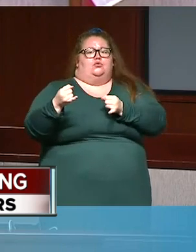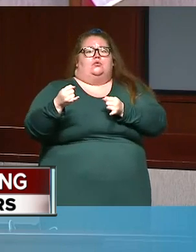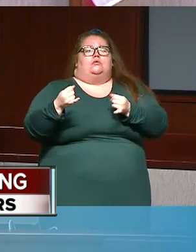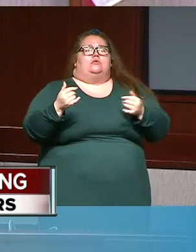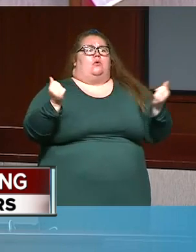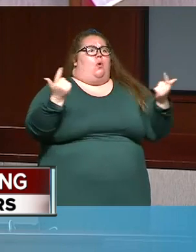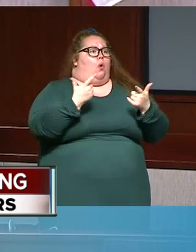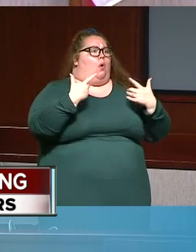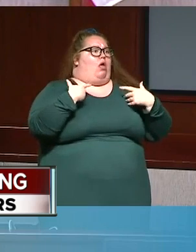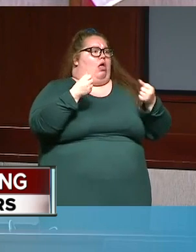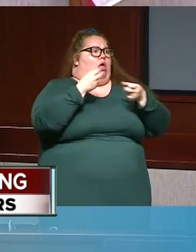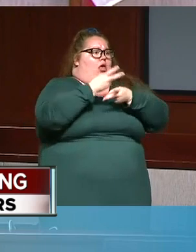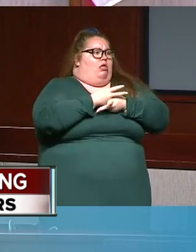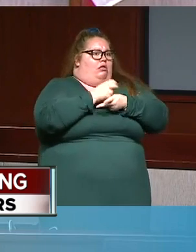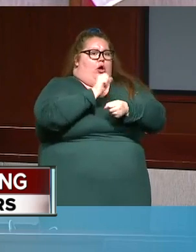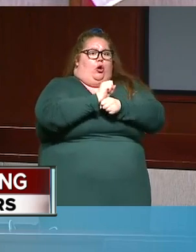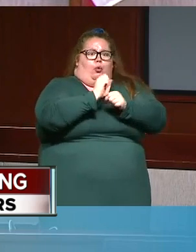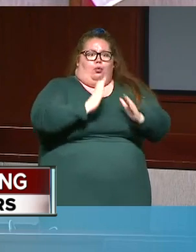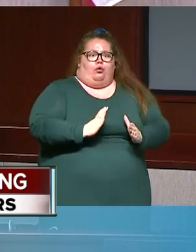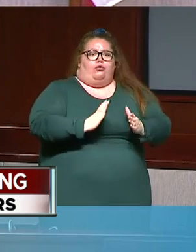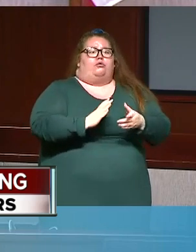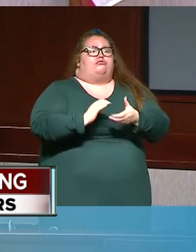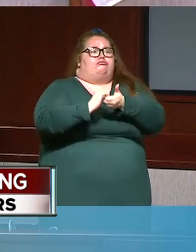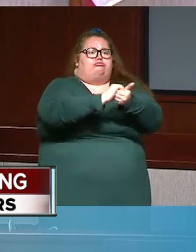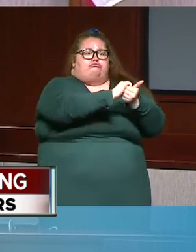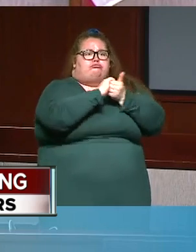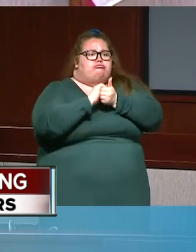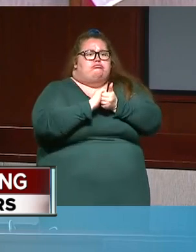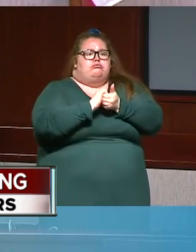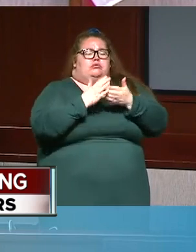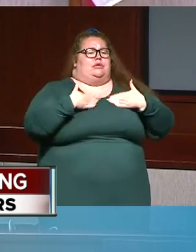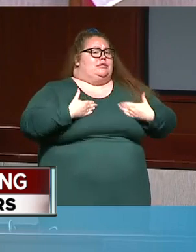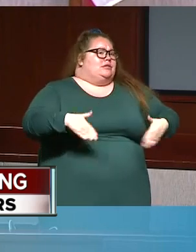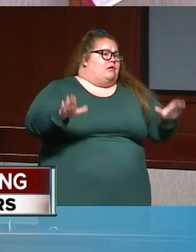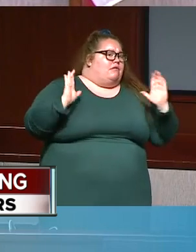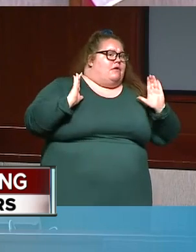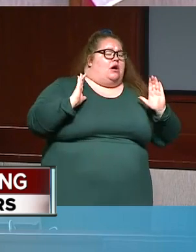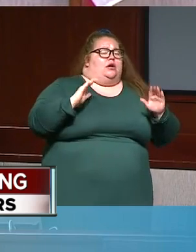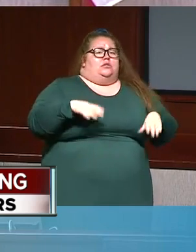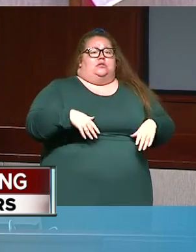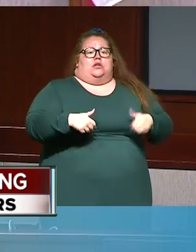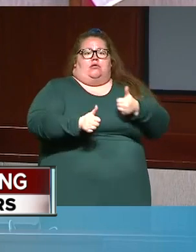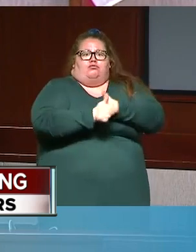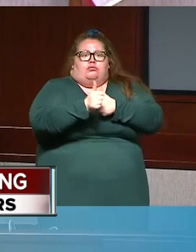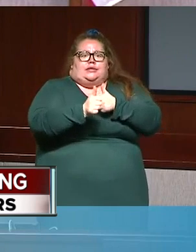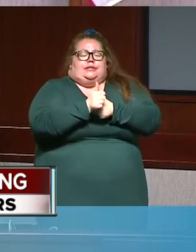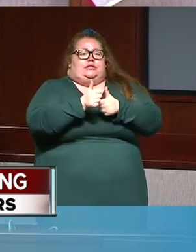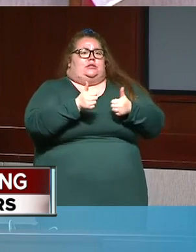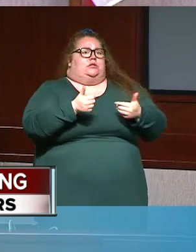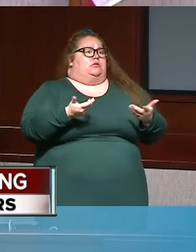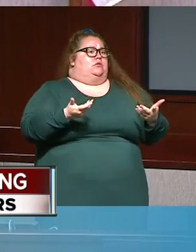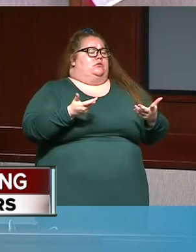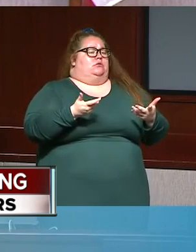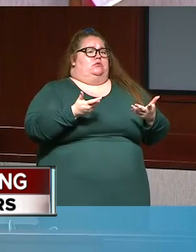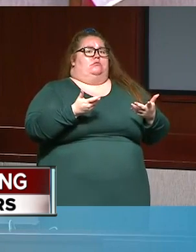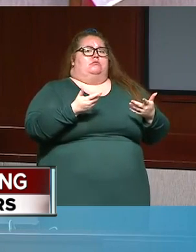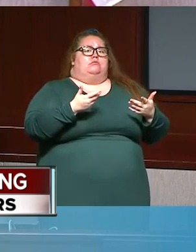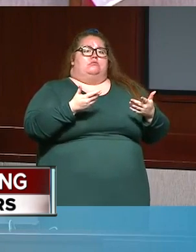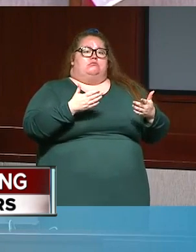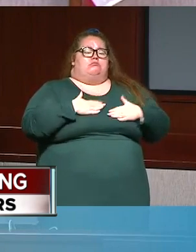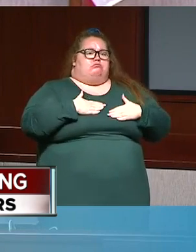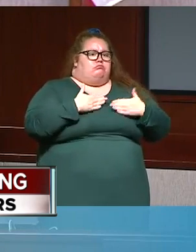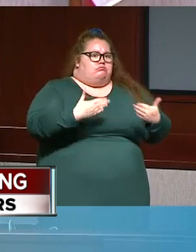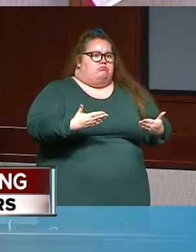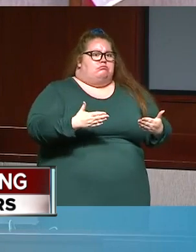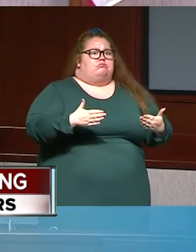united. They sacrifice. They put themselves at risk to provide the care that our community needs. So as just